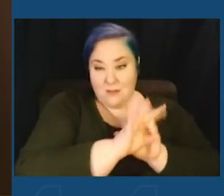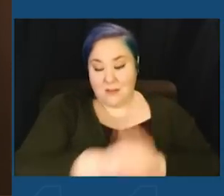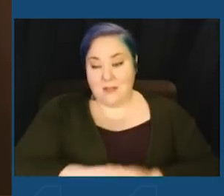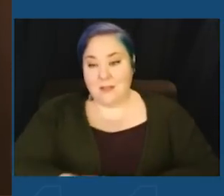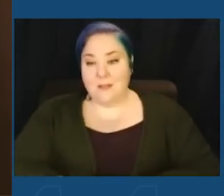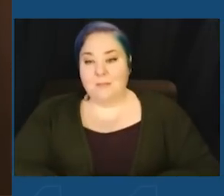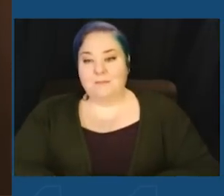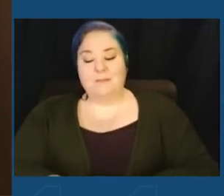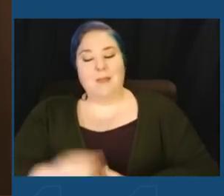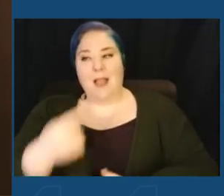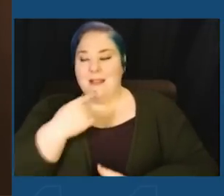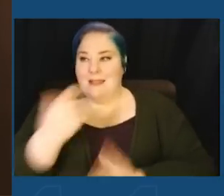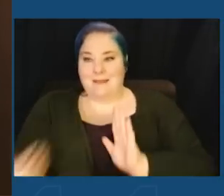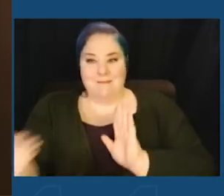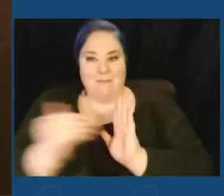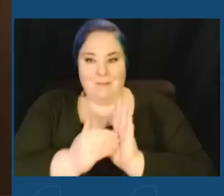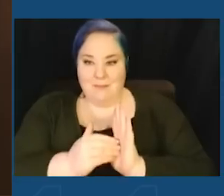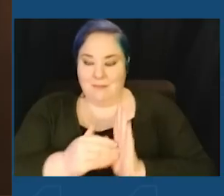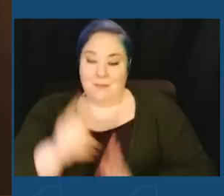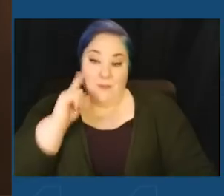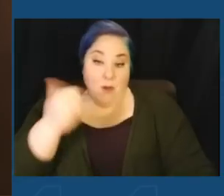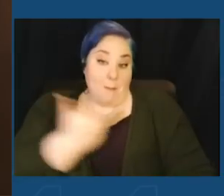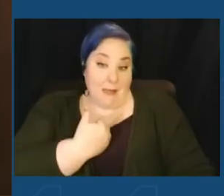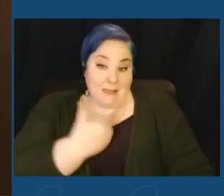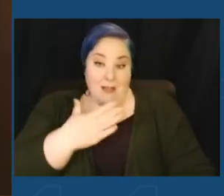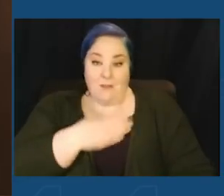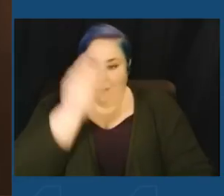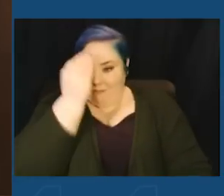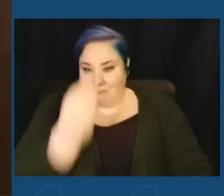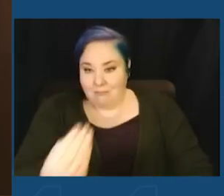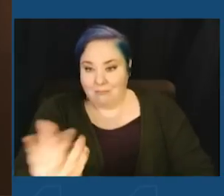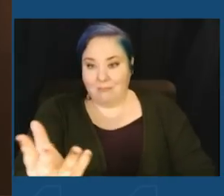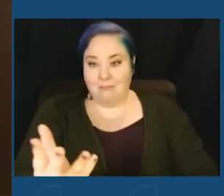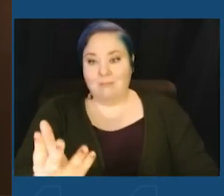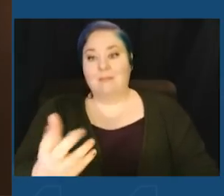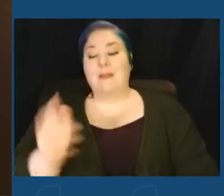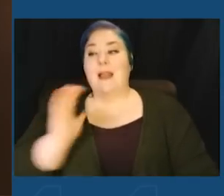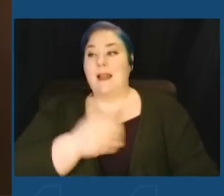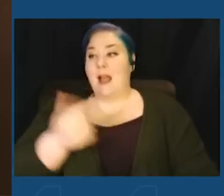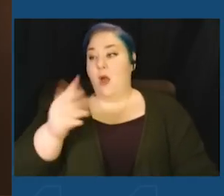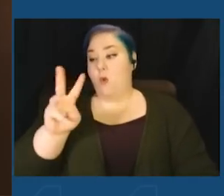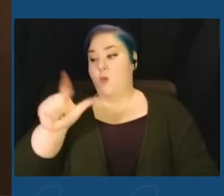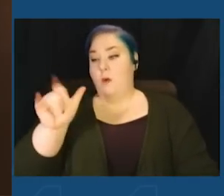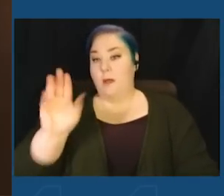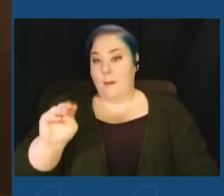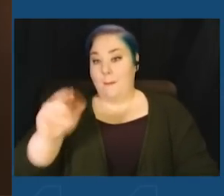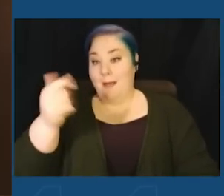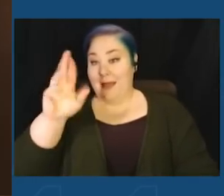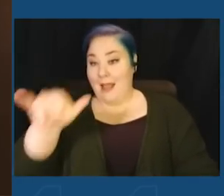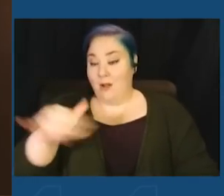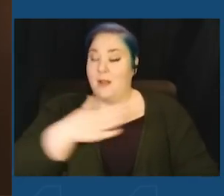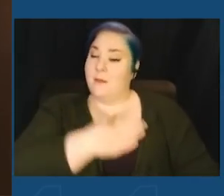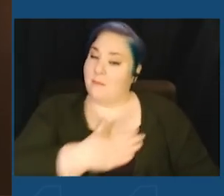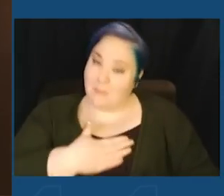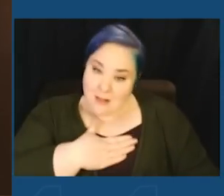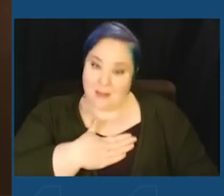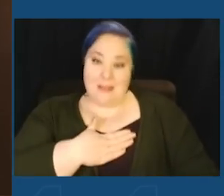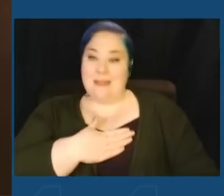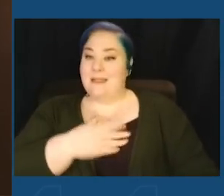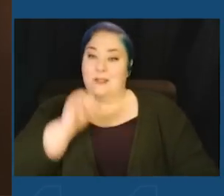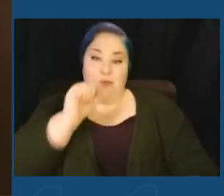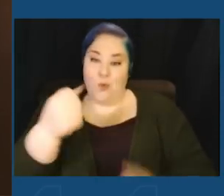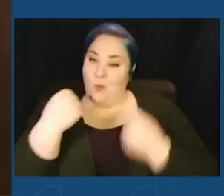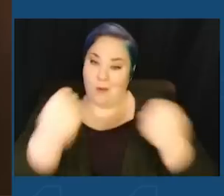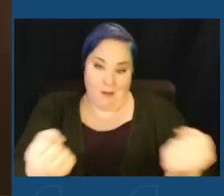thing on behalf of myself. Our Commissioner of the Department of Public Works, William Gary, is here. Stay off the roads. The driving ban is in